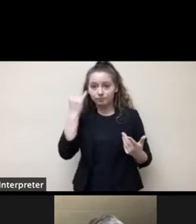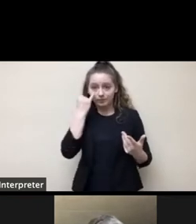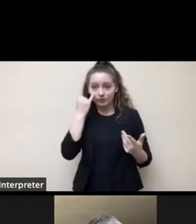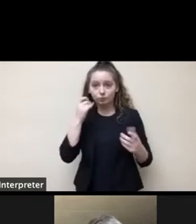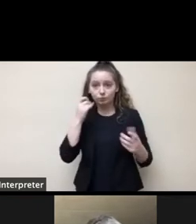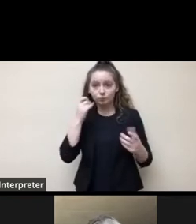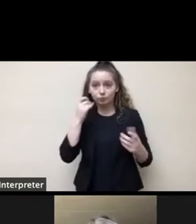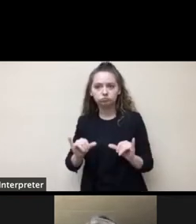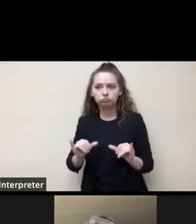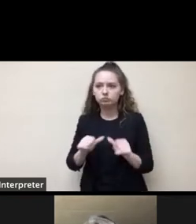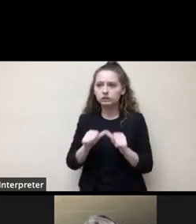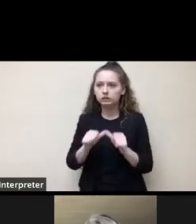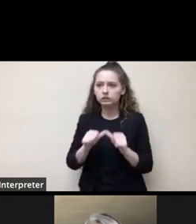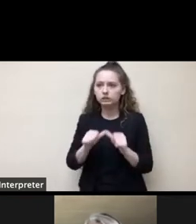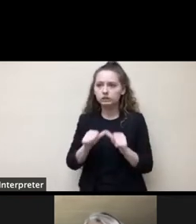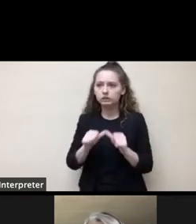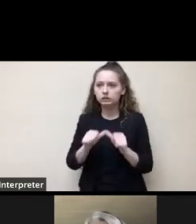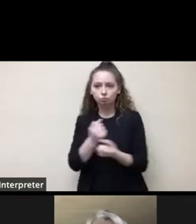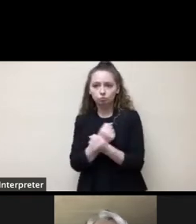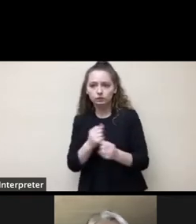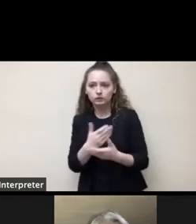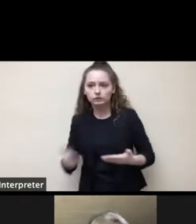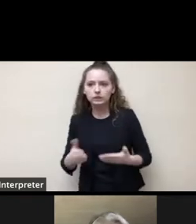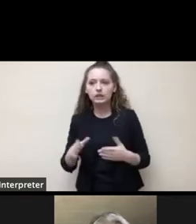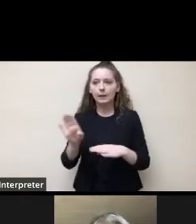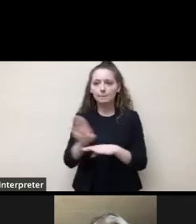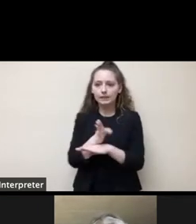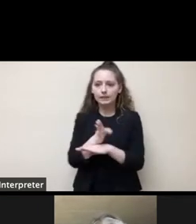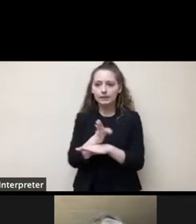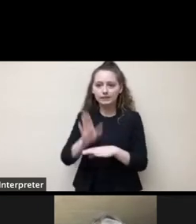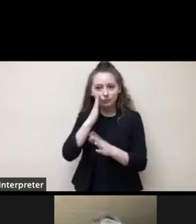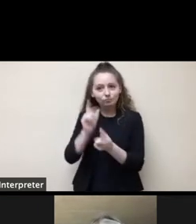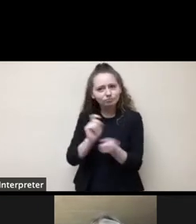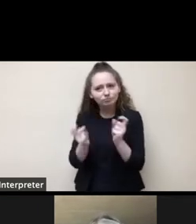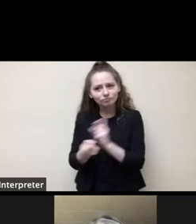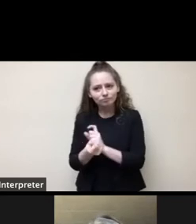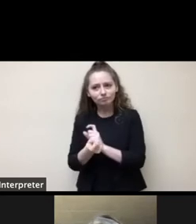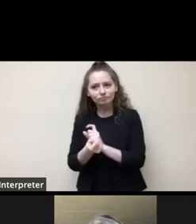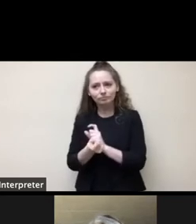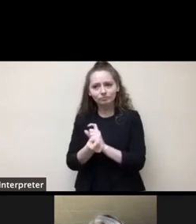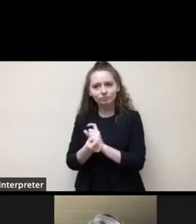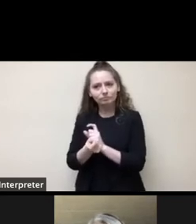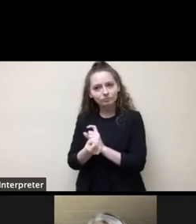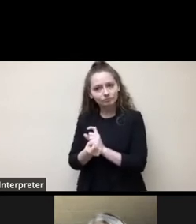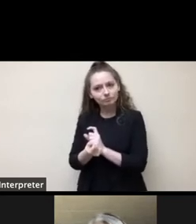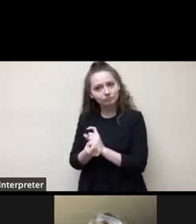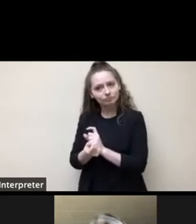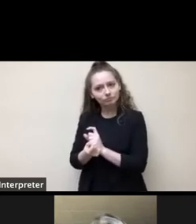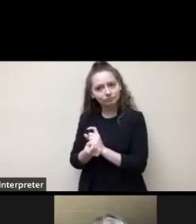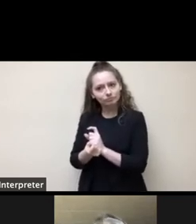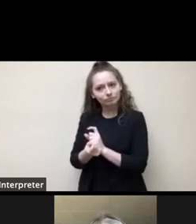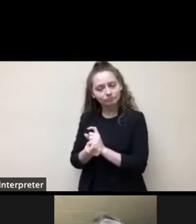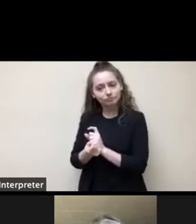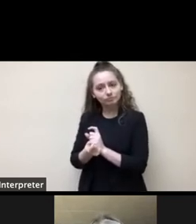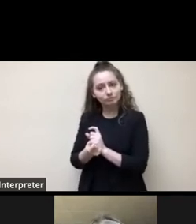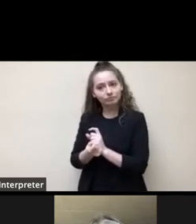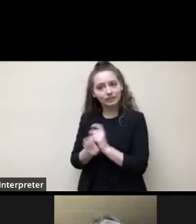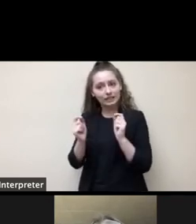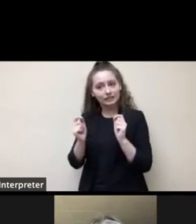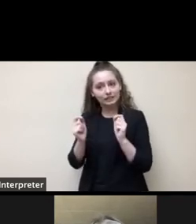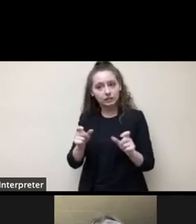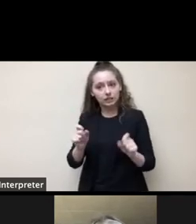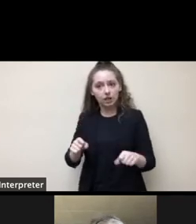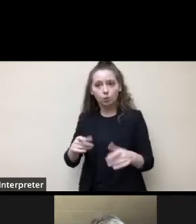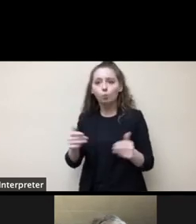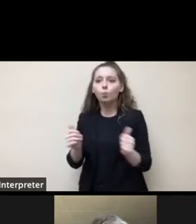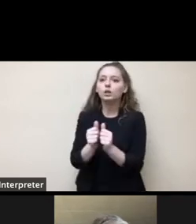businesses will adapt. They will enact as best as they can social distancing and policies that keep their